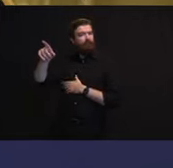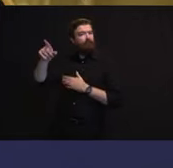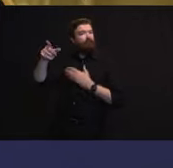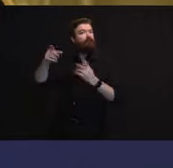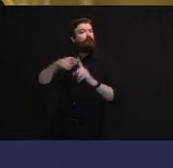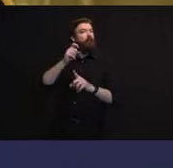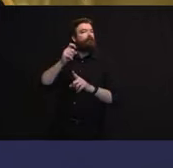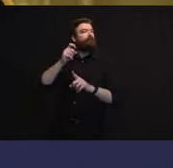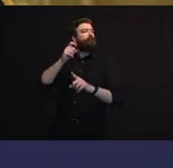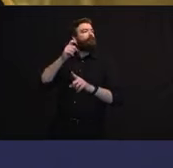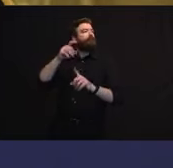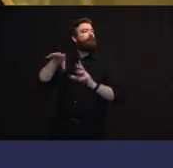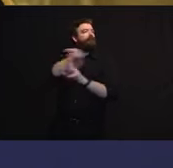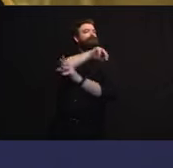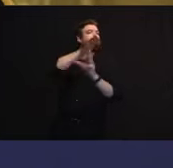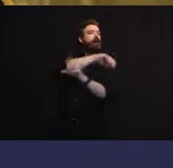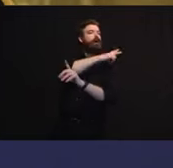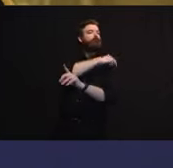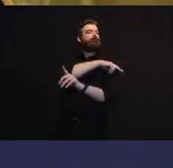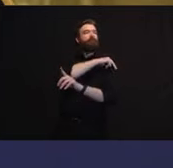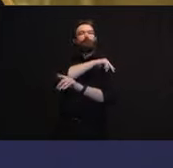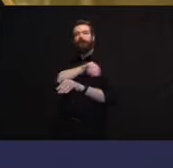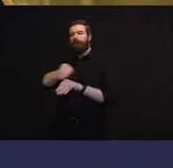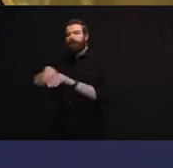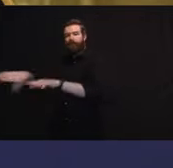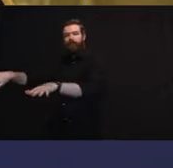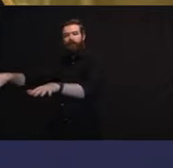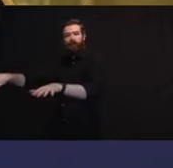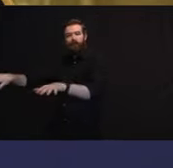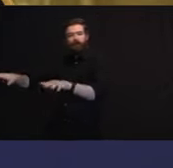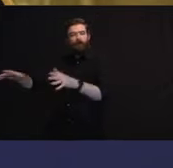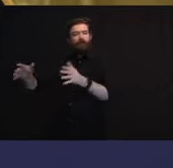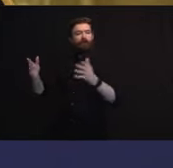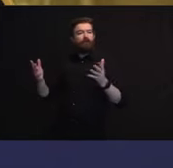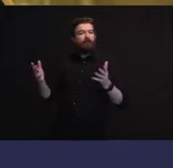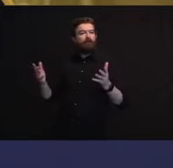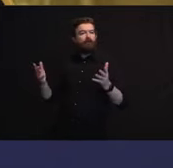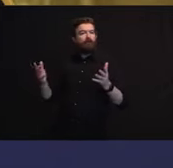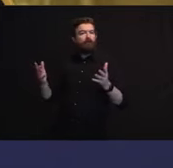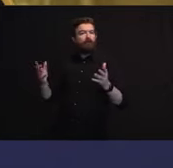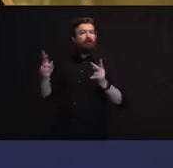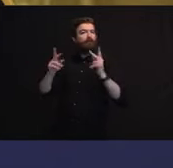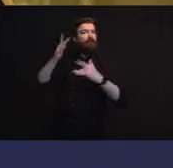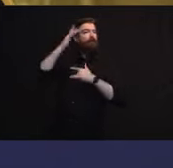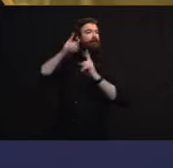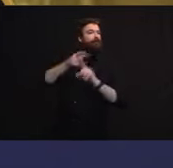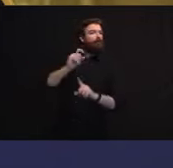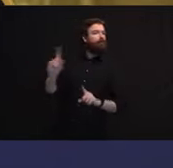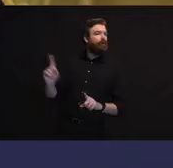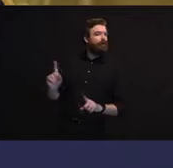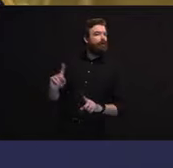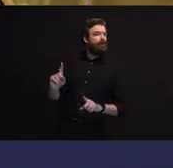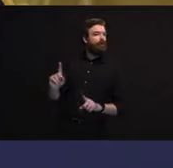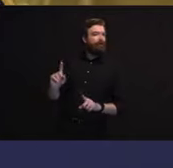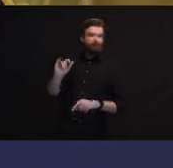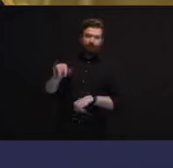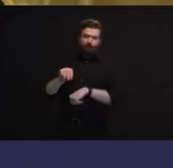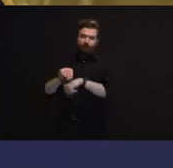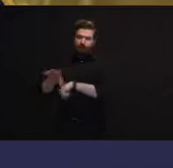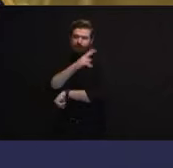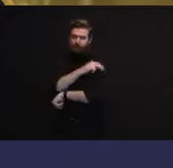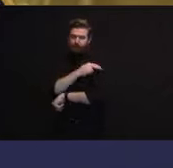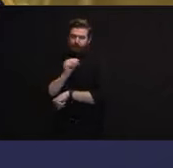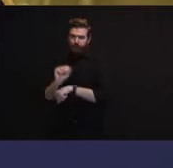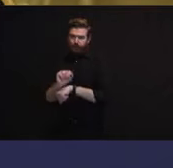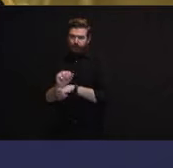transmission is occurring, and what is the danger right now of mass outbreaks among hospital workers? Is the state keeping track of these outbreaks